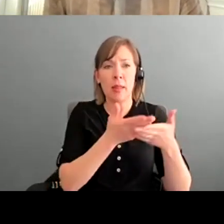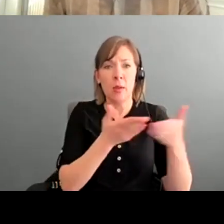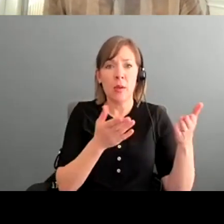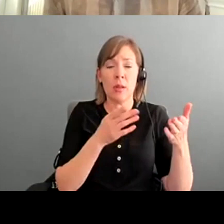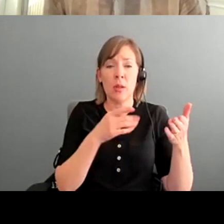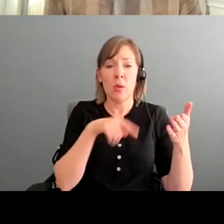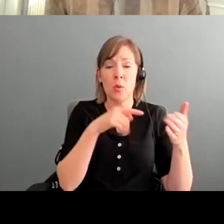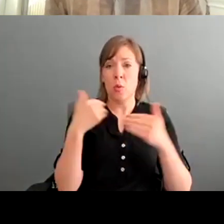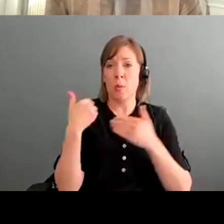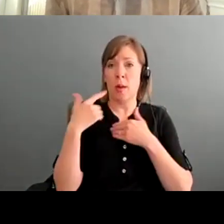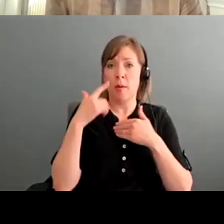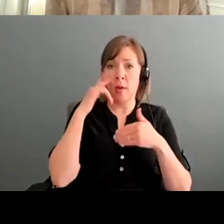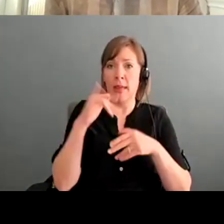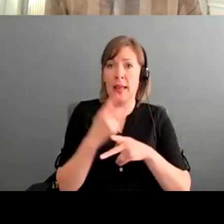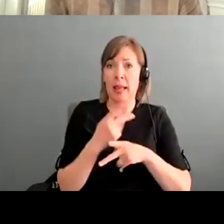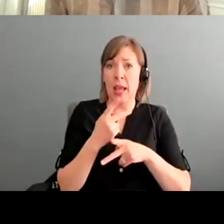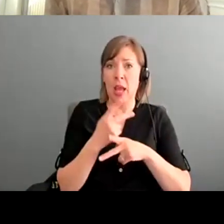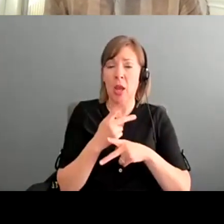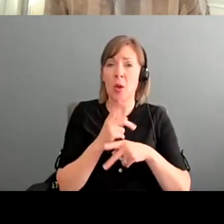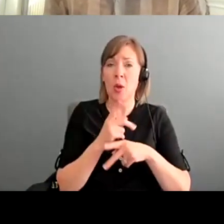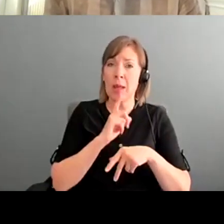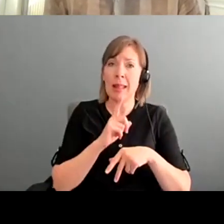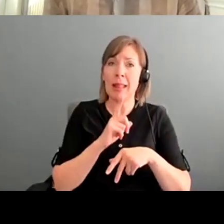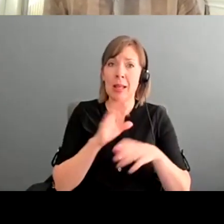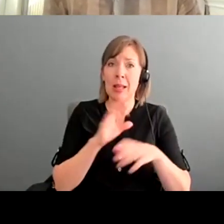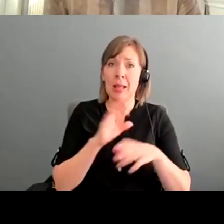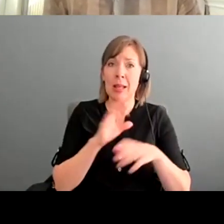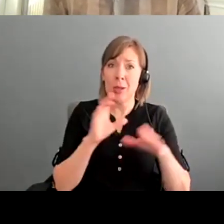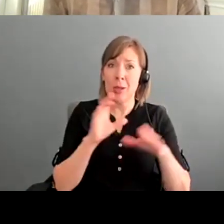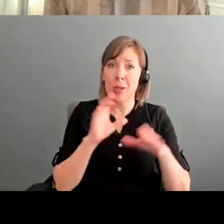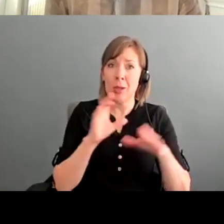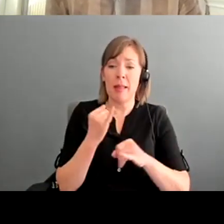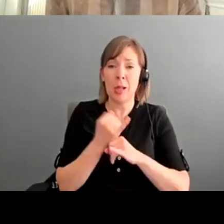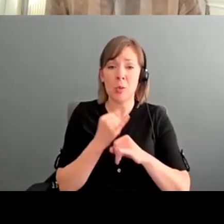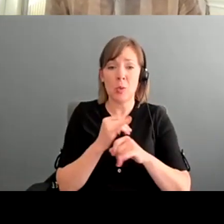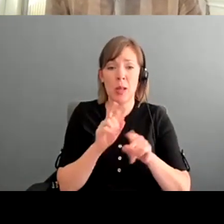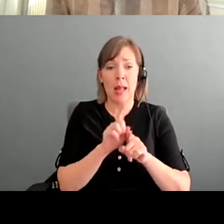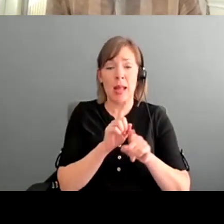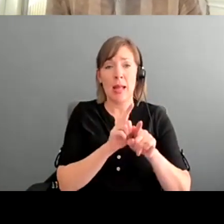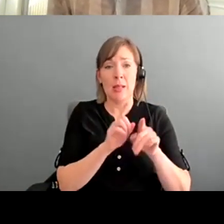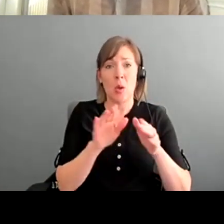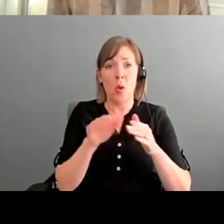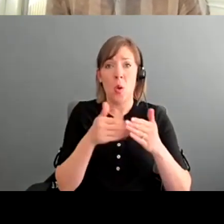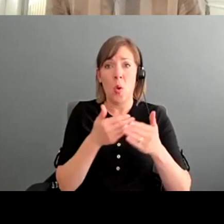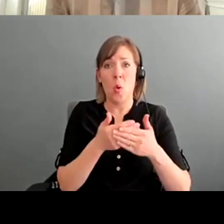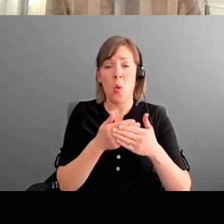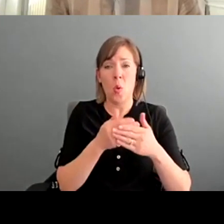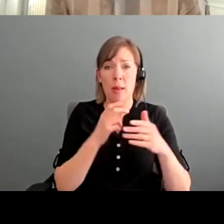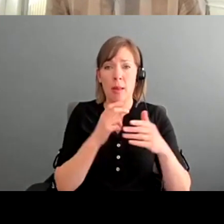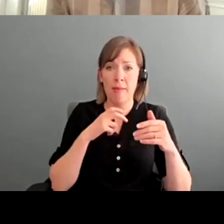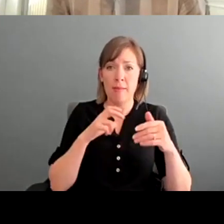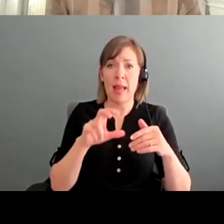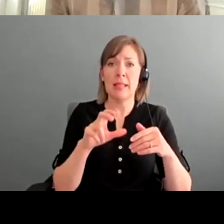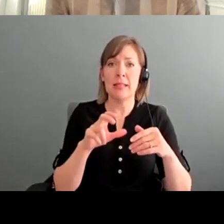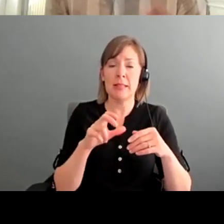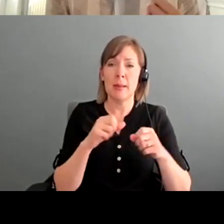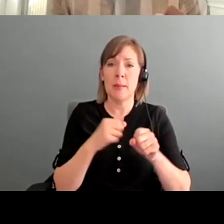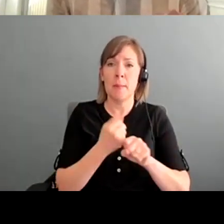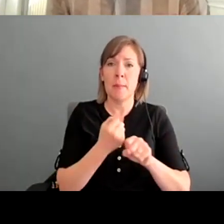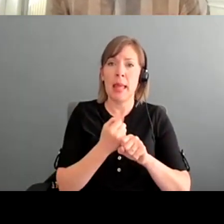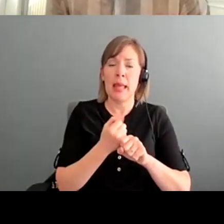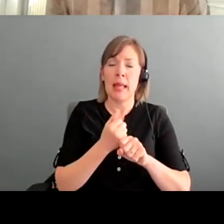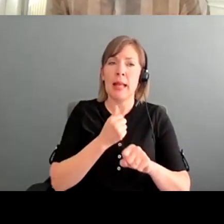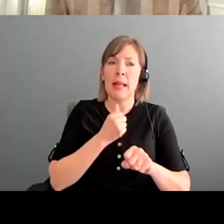responsible for that care really do their job, and the institution as a whole invests in making it not